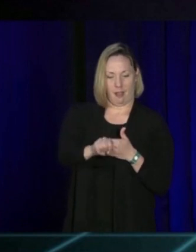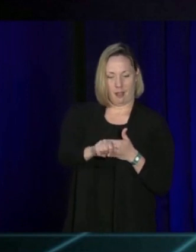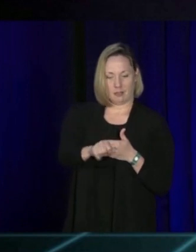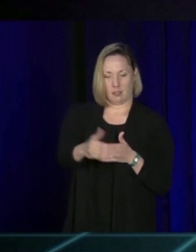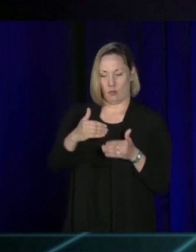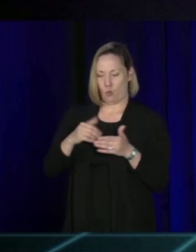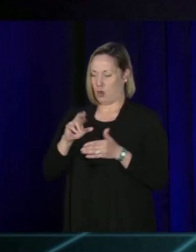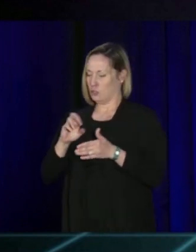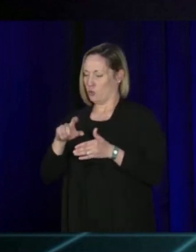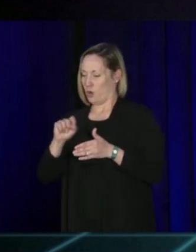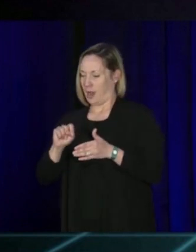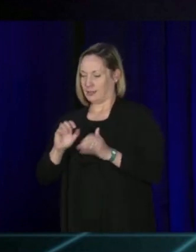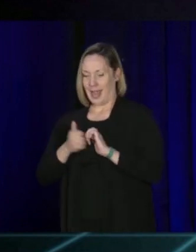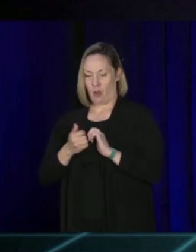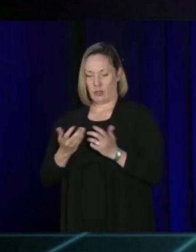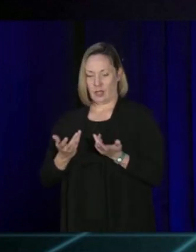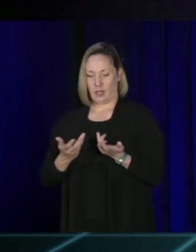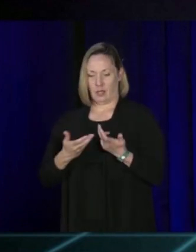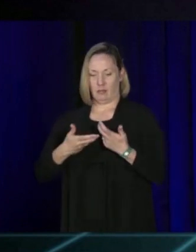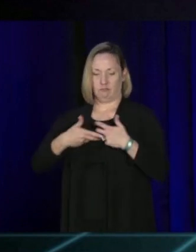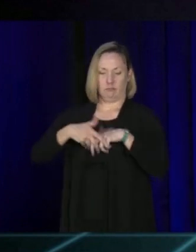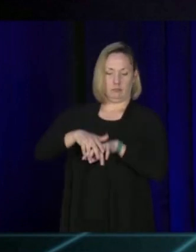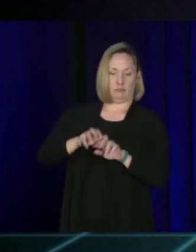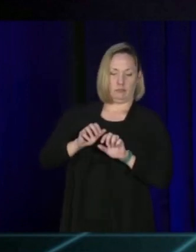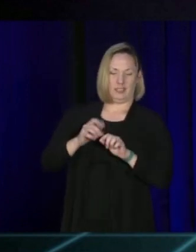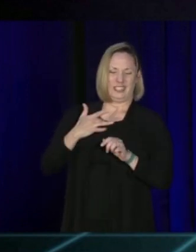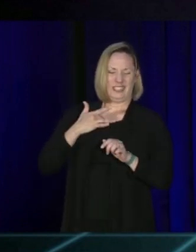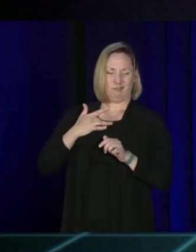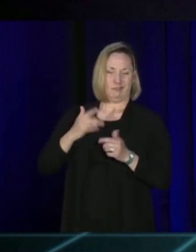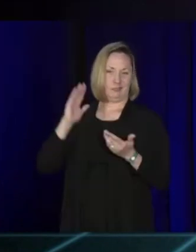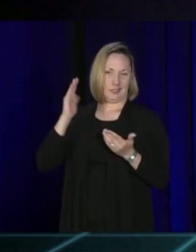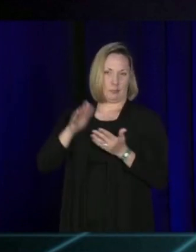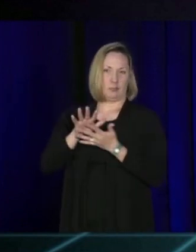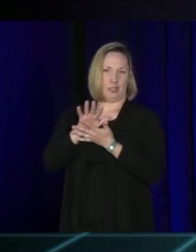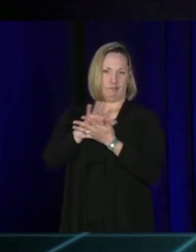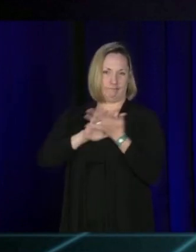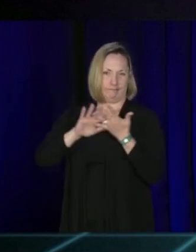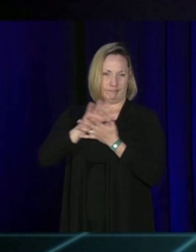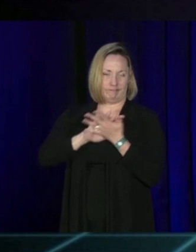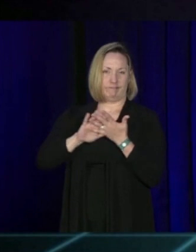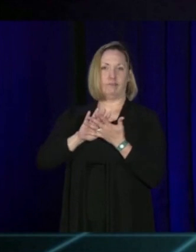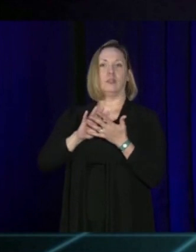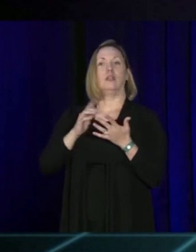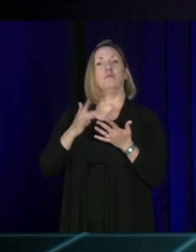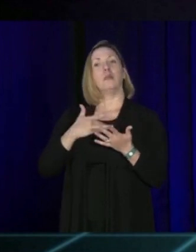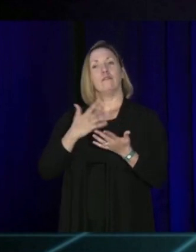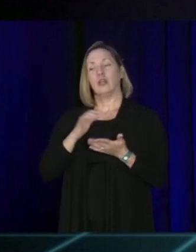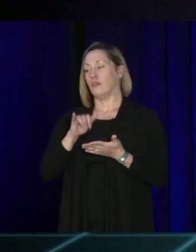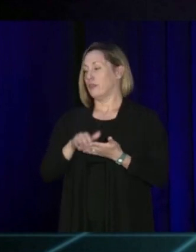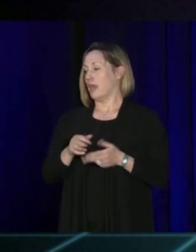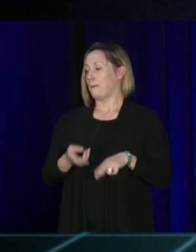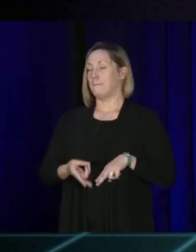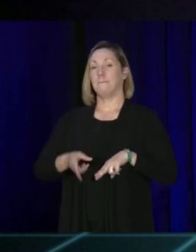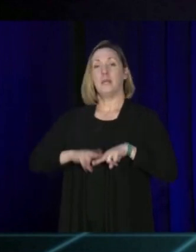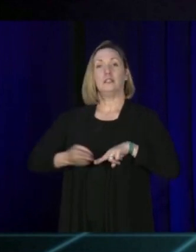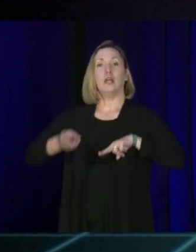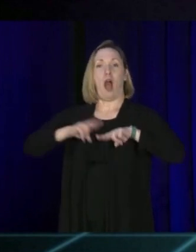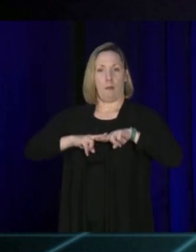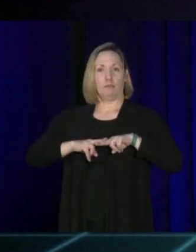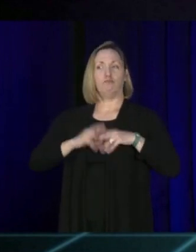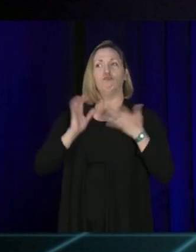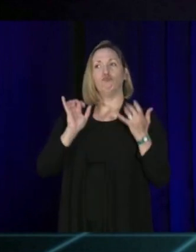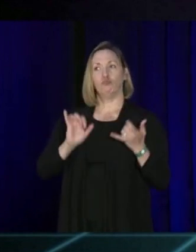evolving together are getting more blurred. And what I feel is that this builds up some certain notion